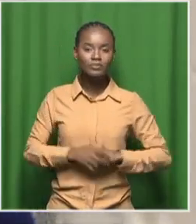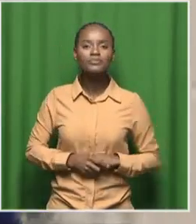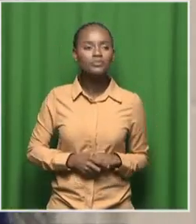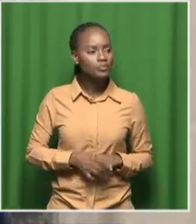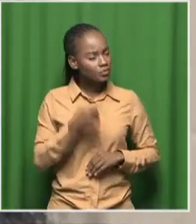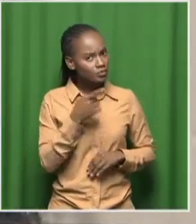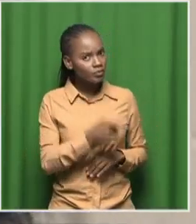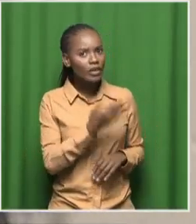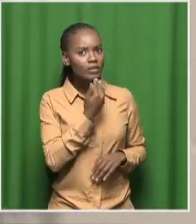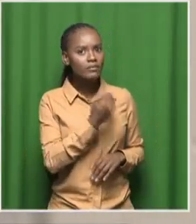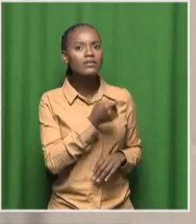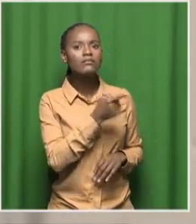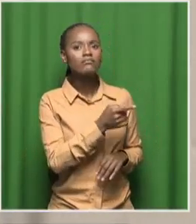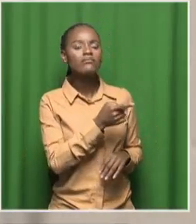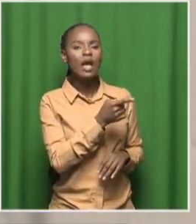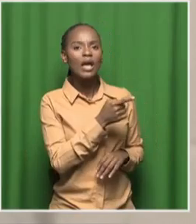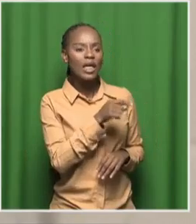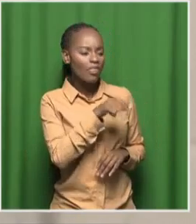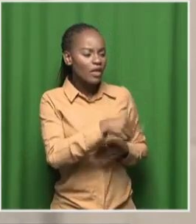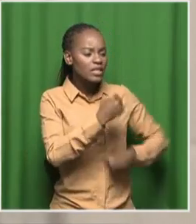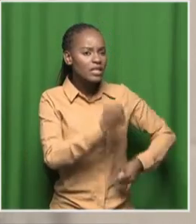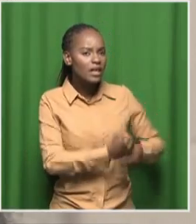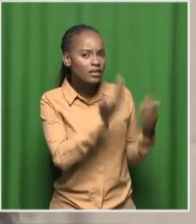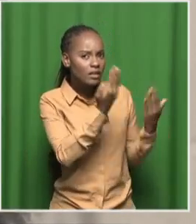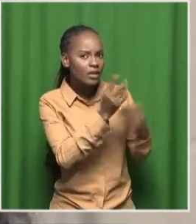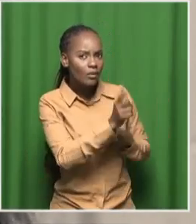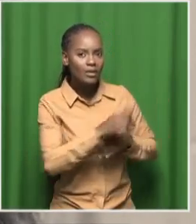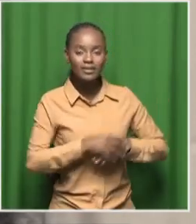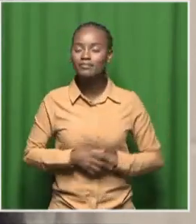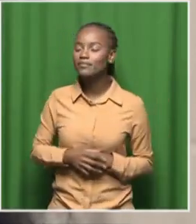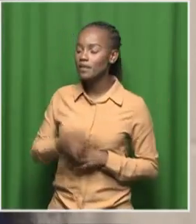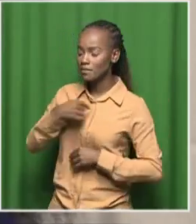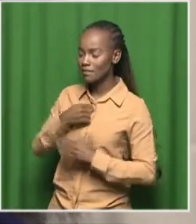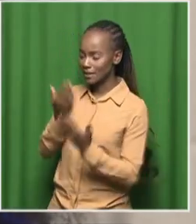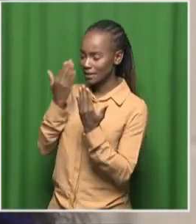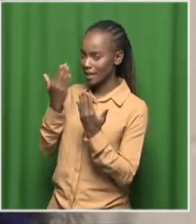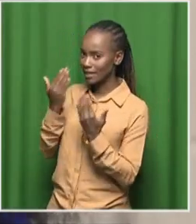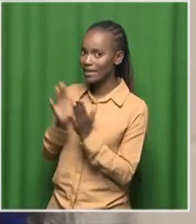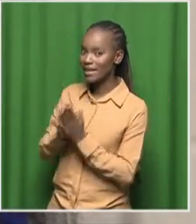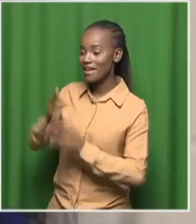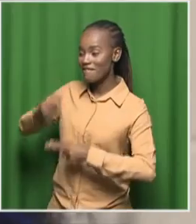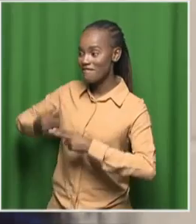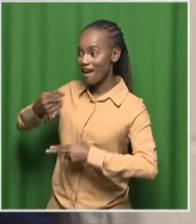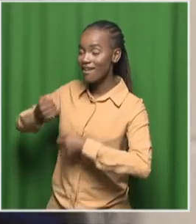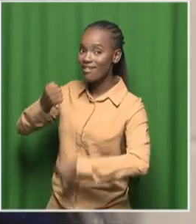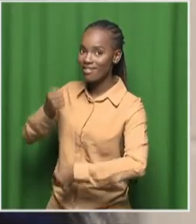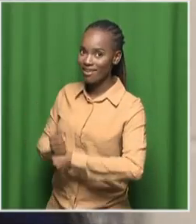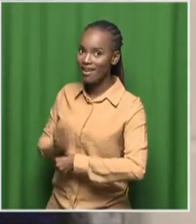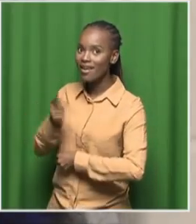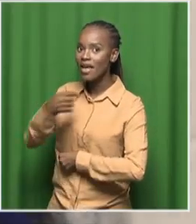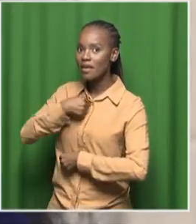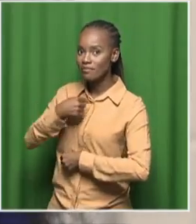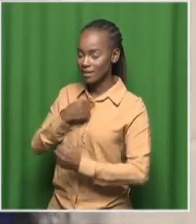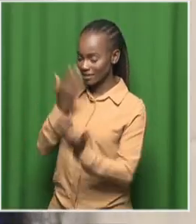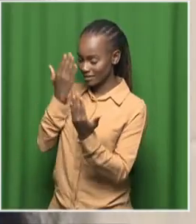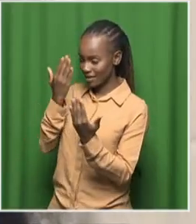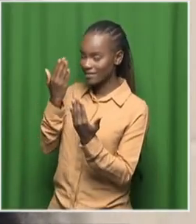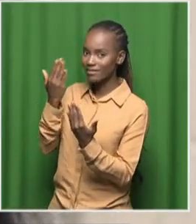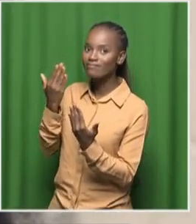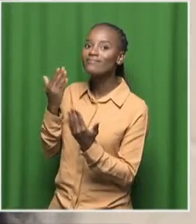are you of your study in right now? This is my final year. I'm doing level 4 in electrical infrastructure and